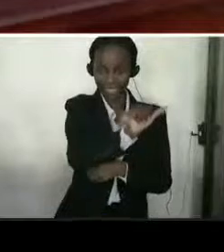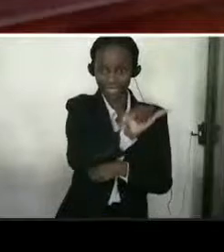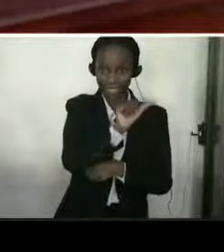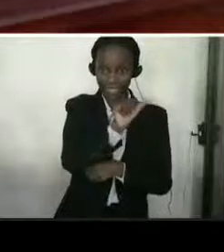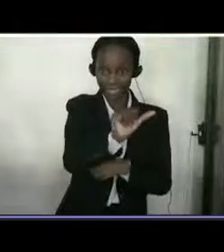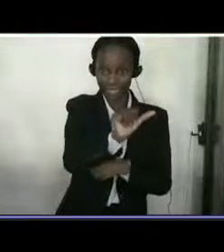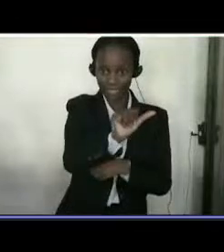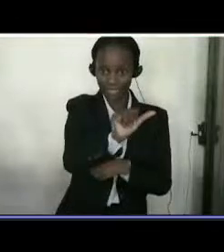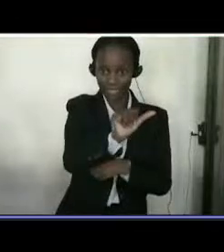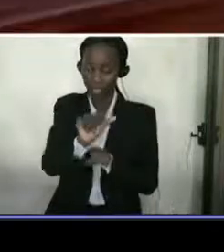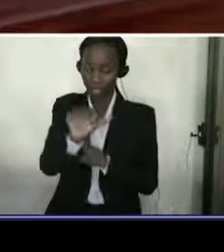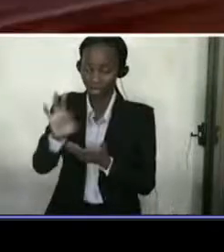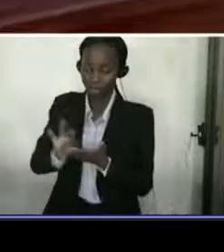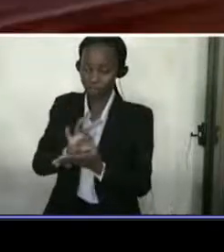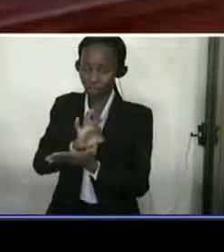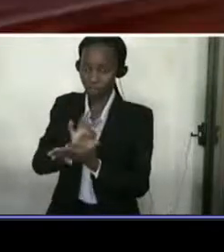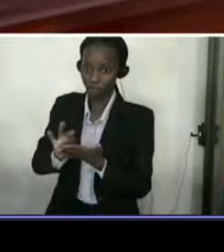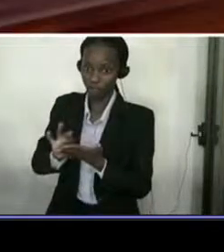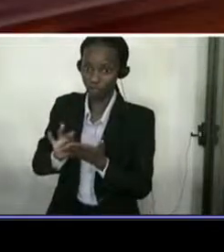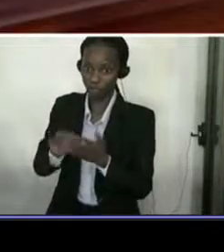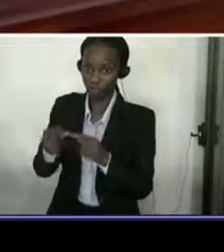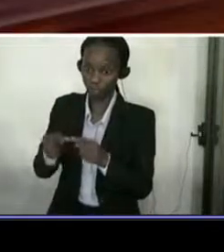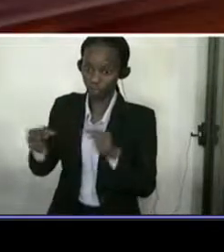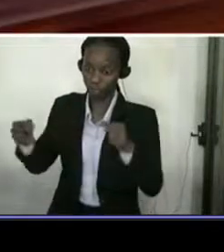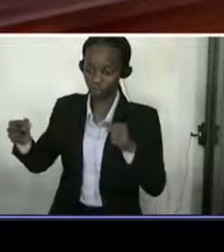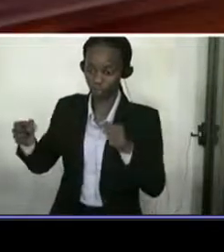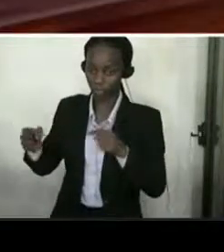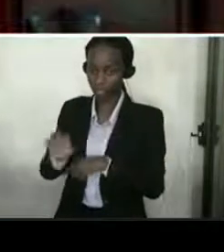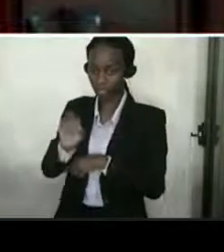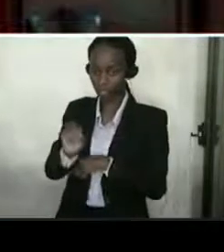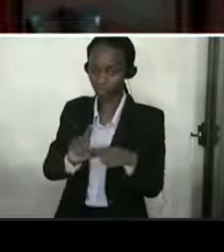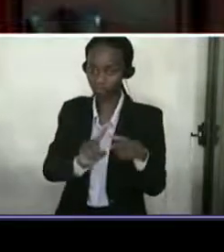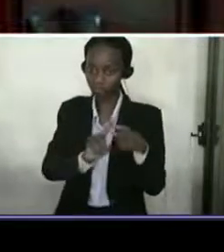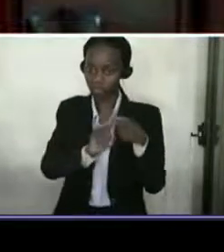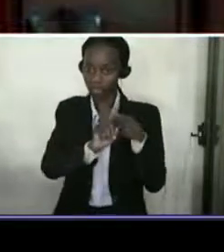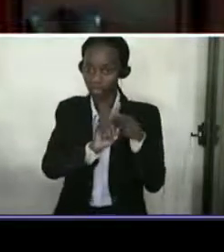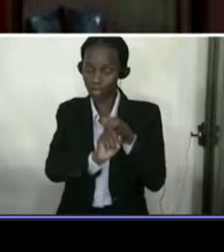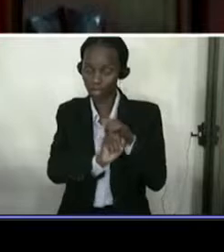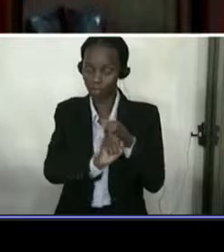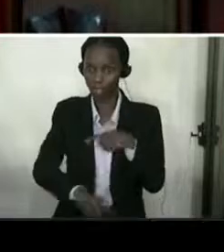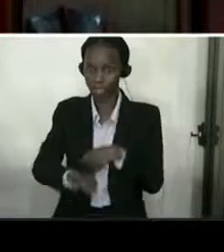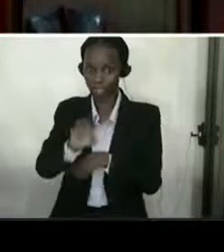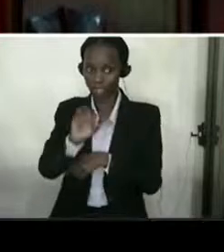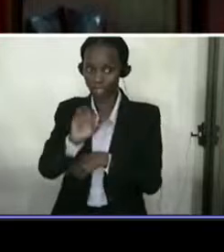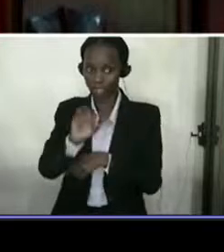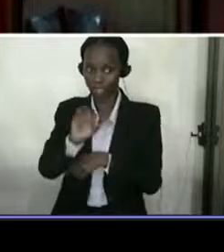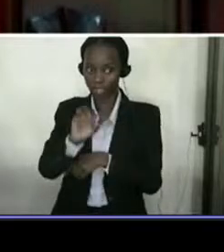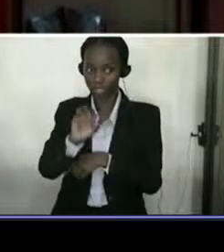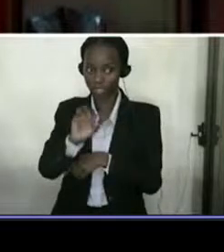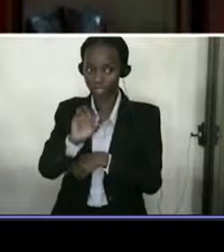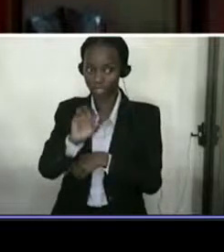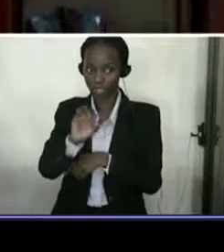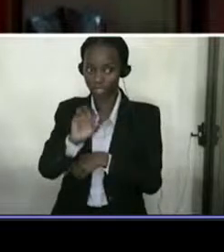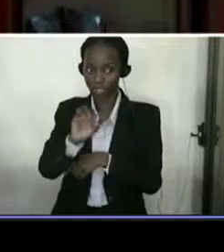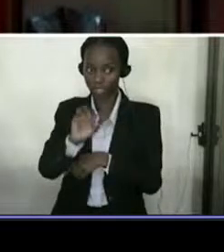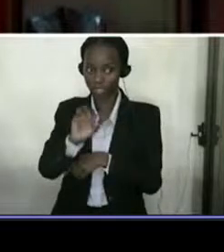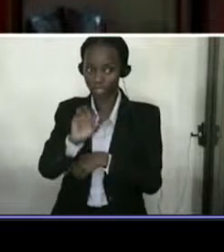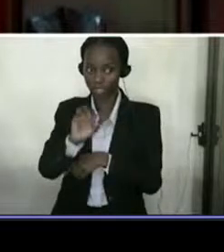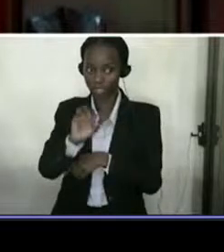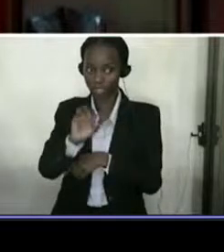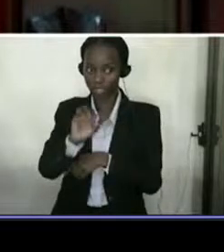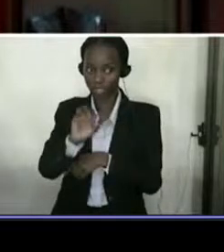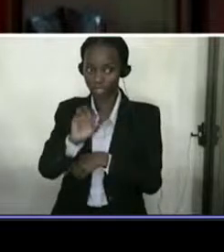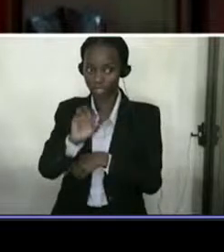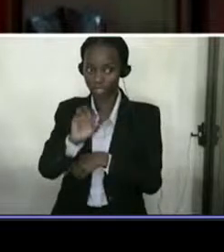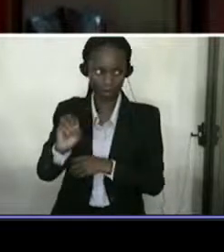0, abstention 0. Thank you so much. Okay. Honorable members, I